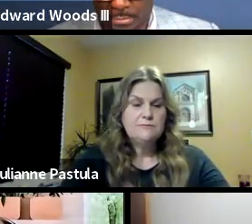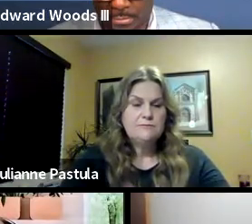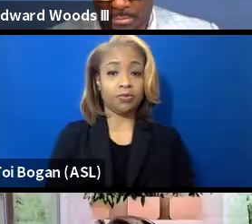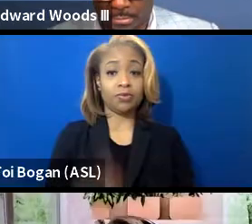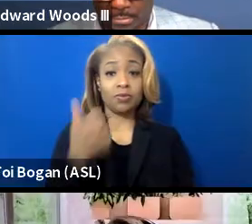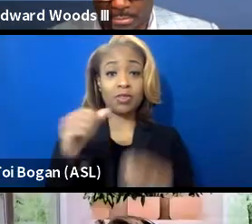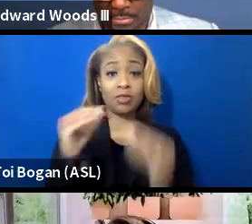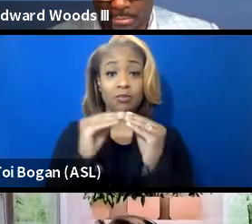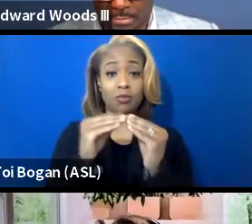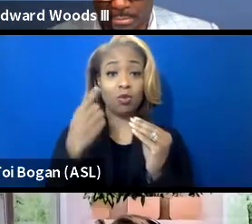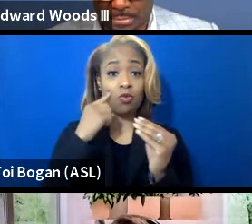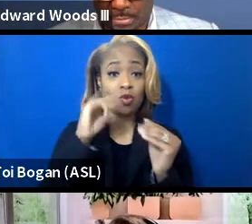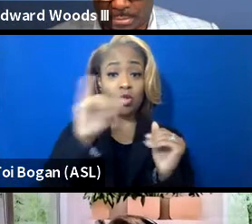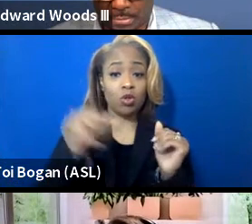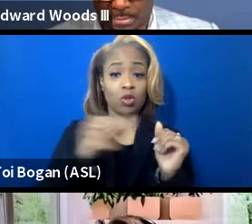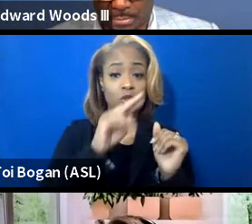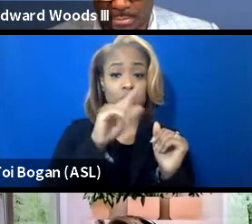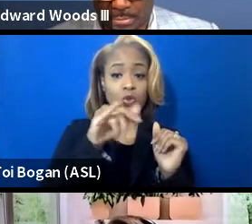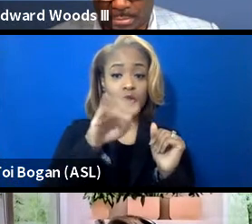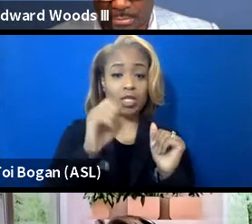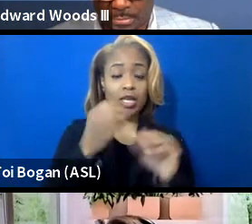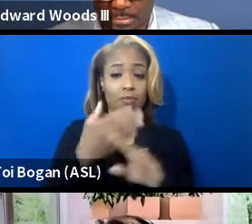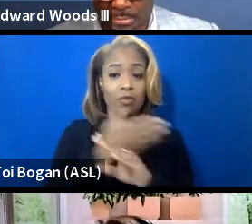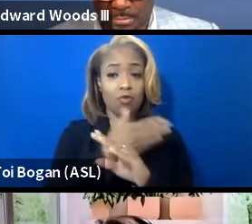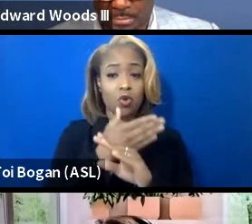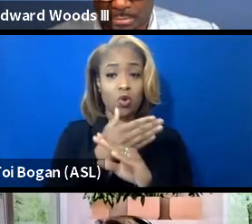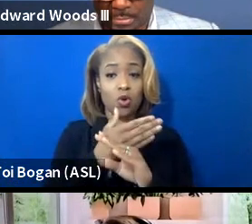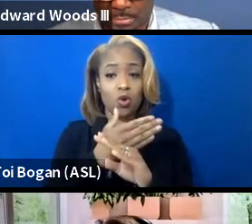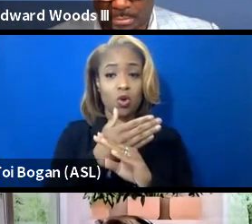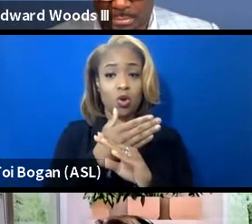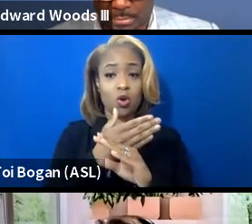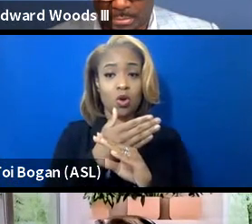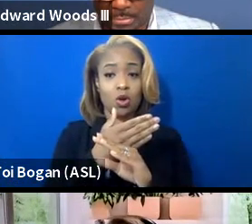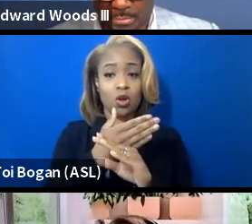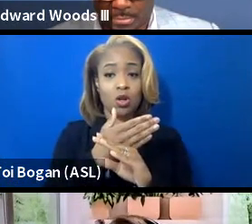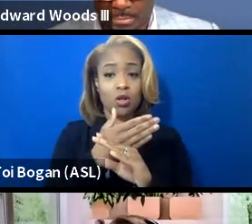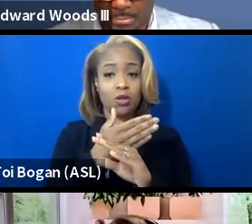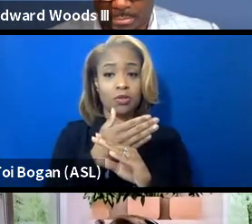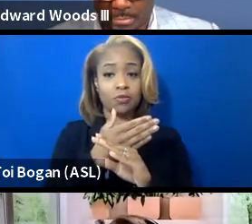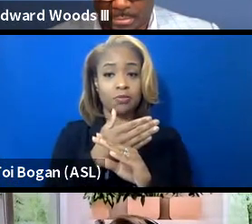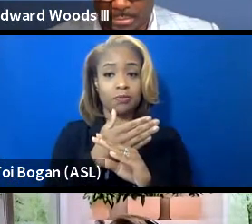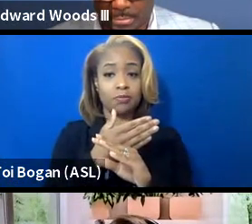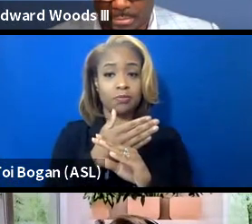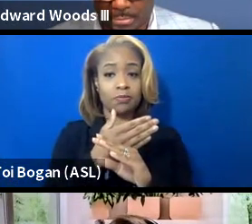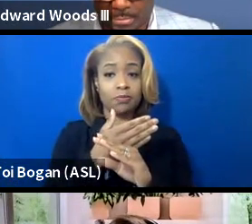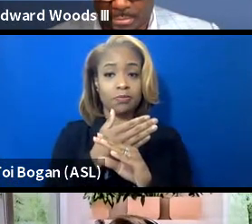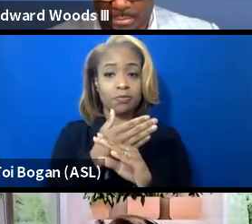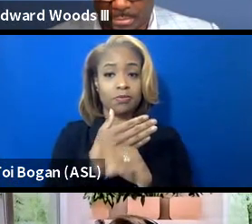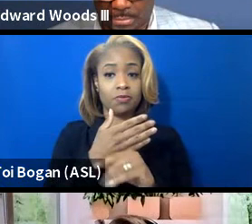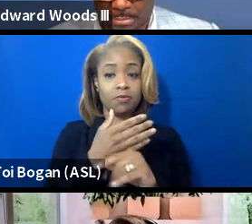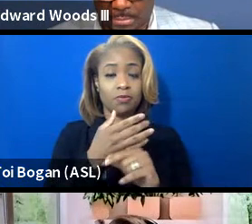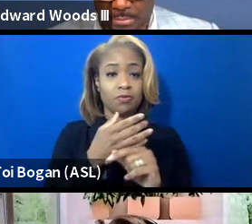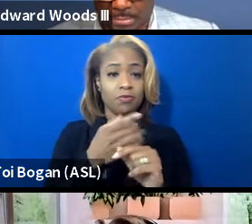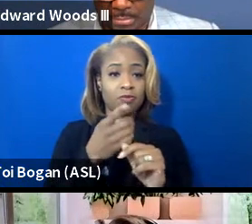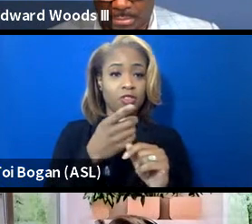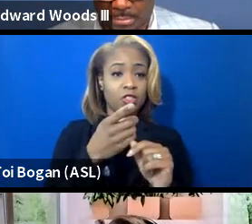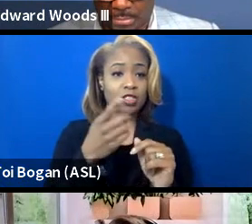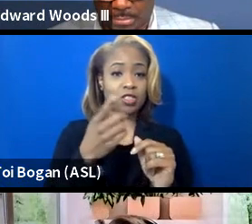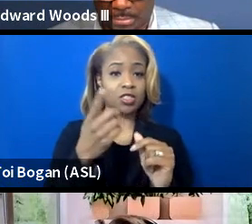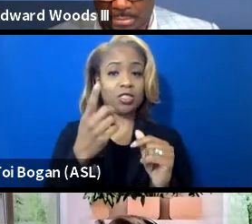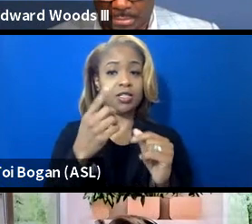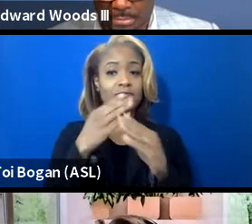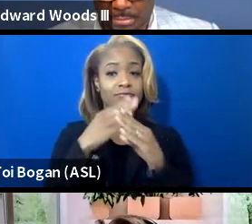Anything else for Julianne before we let her kind of fade away for